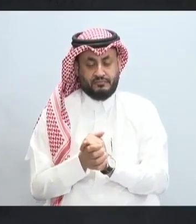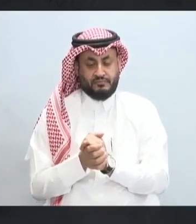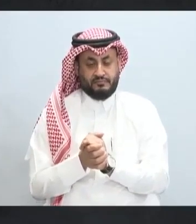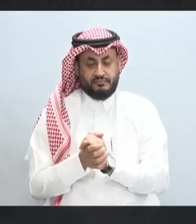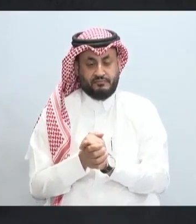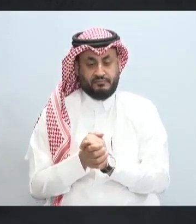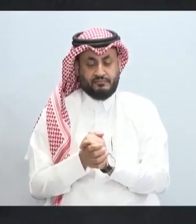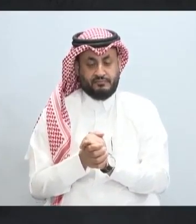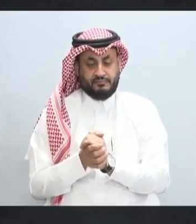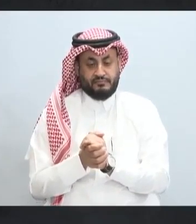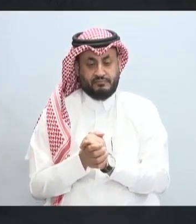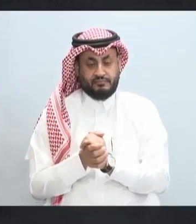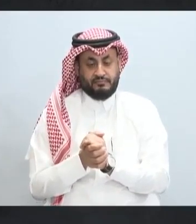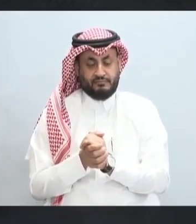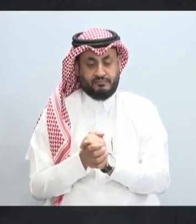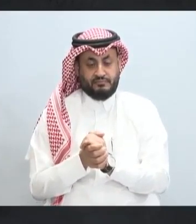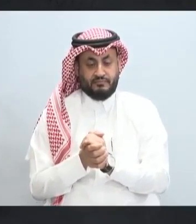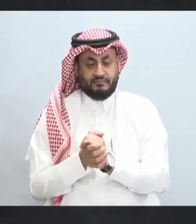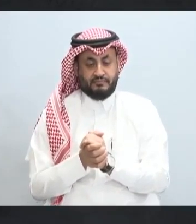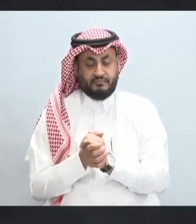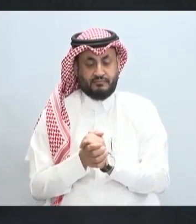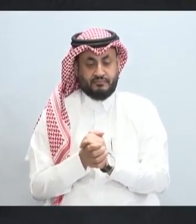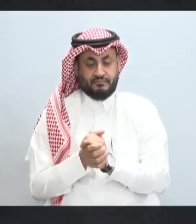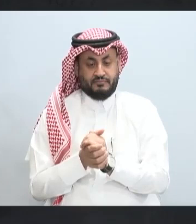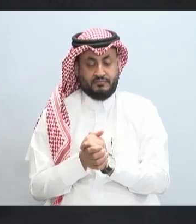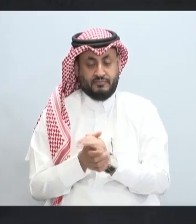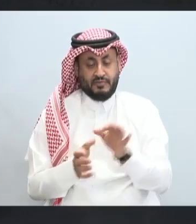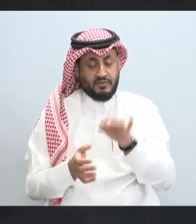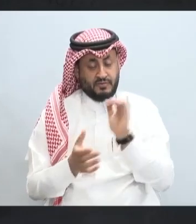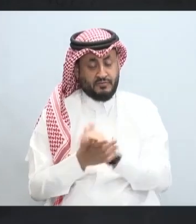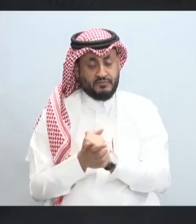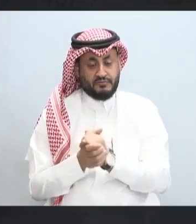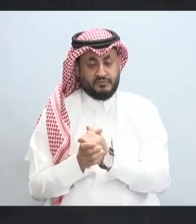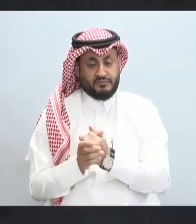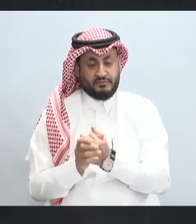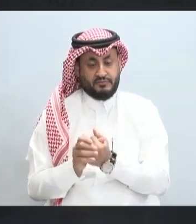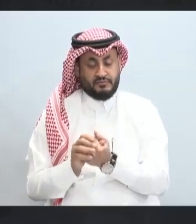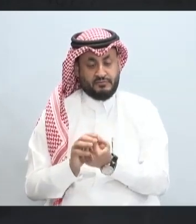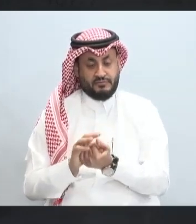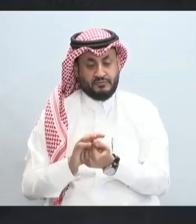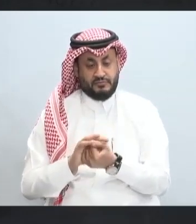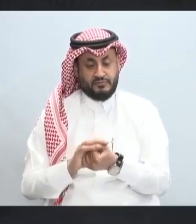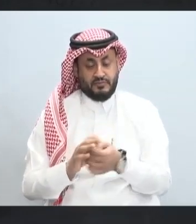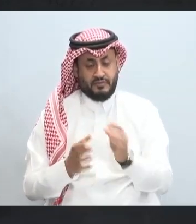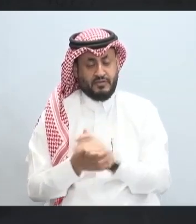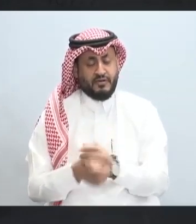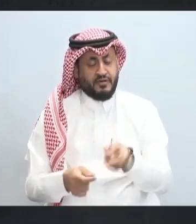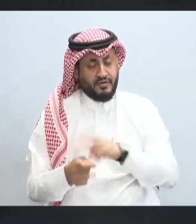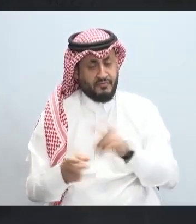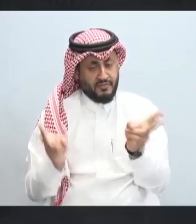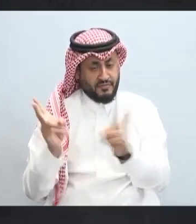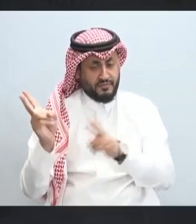are traveling on plane. And we can use it, these things, when you are practicing this